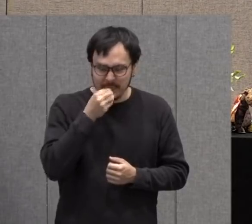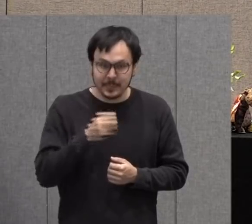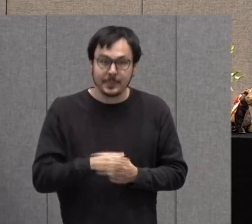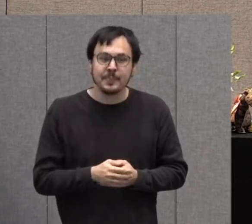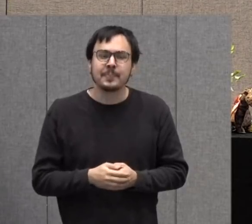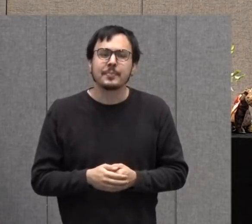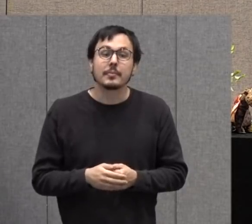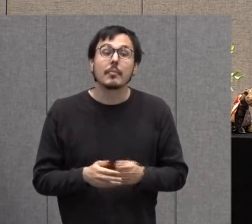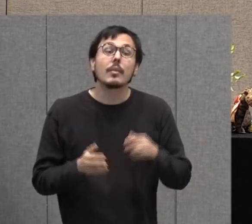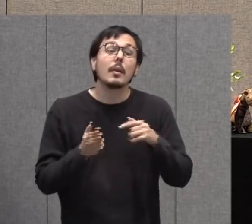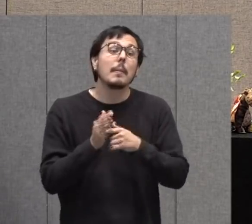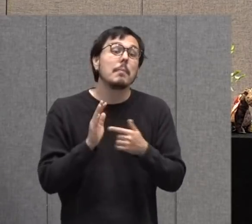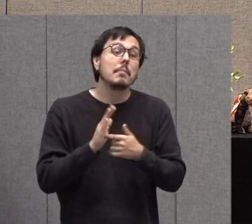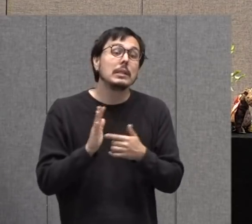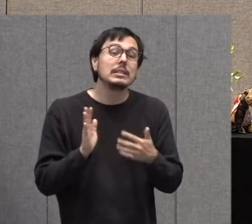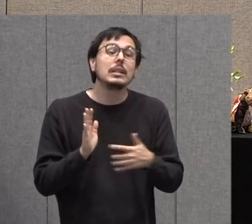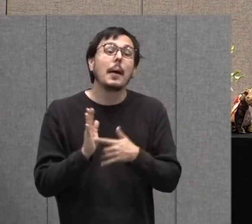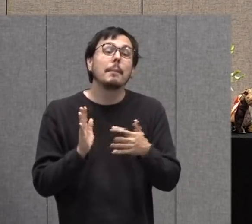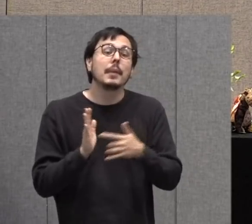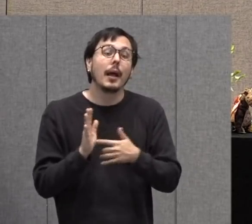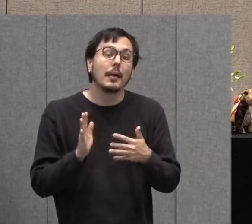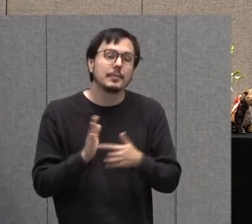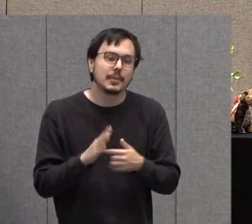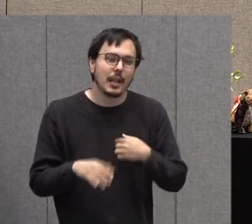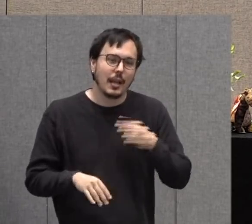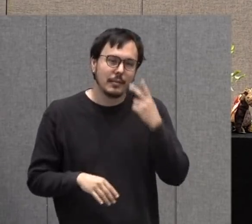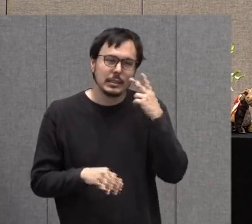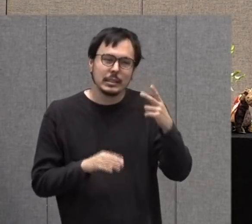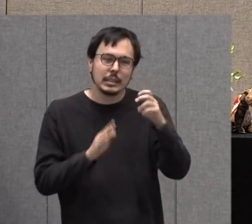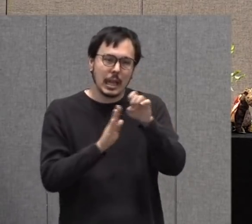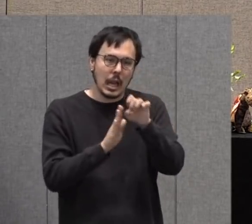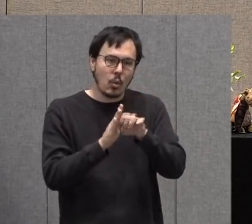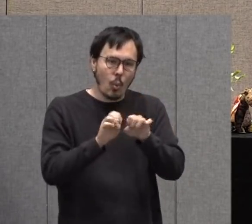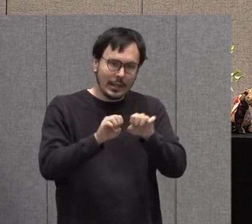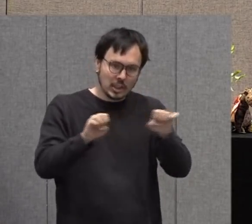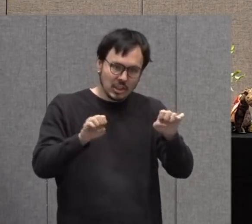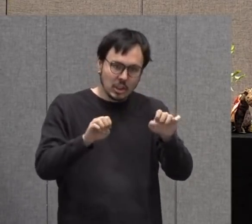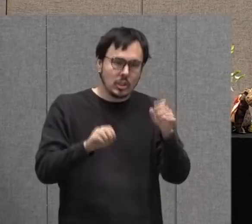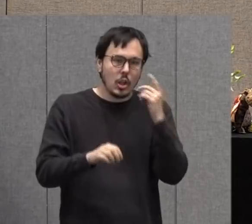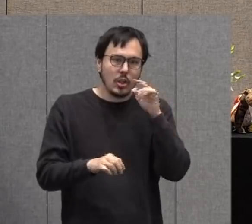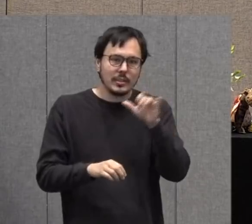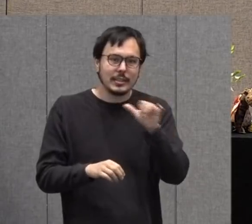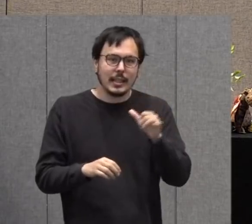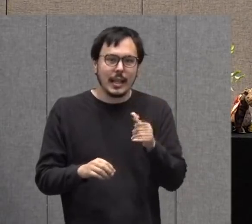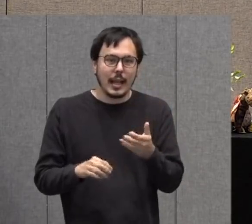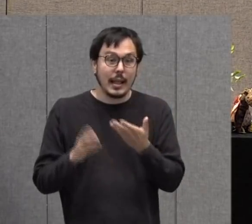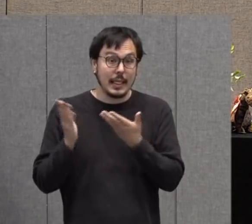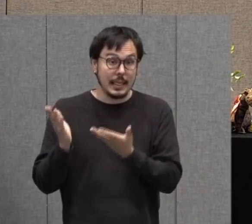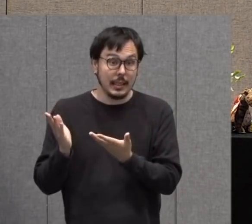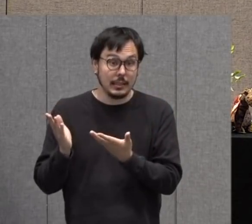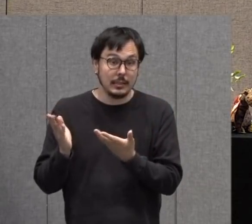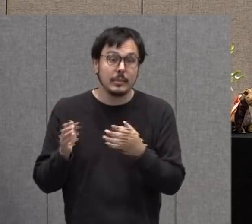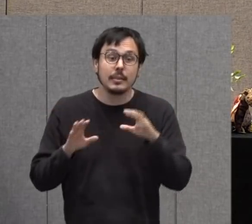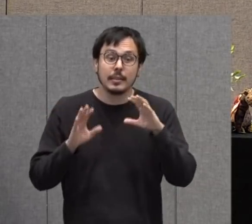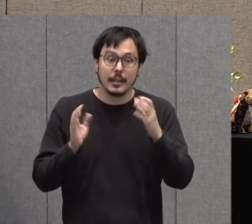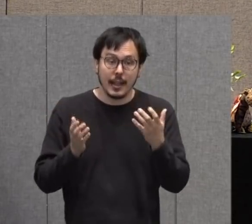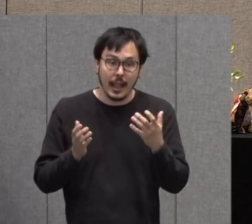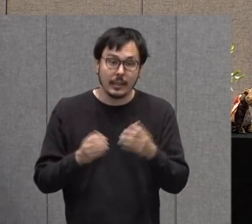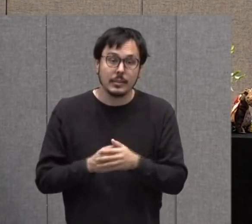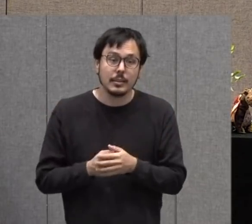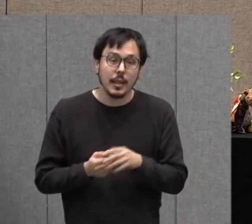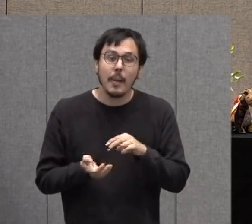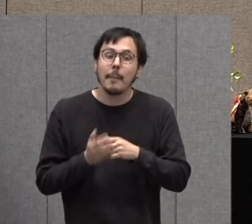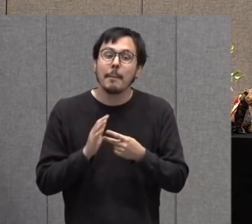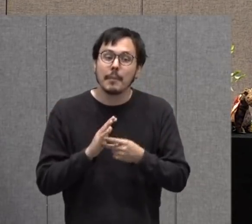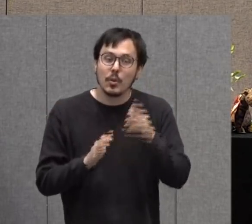So sometimes I've seen equations like this in class Oh, yeah. where it will have